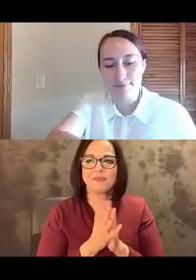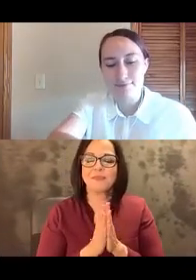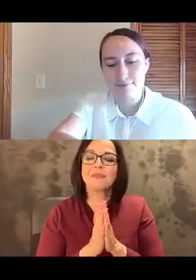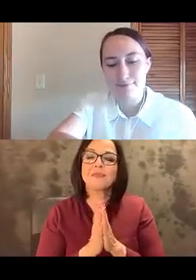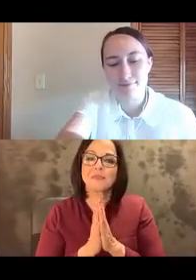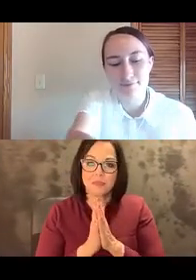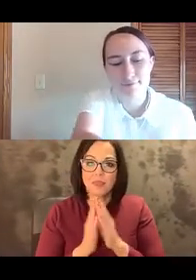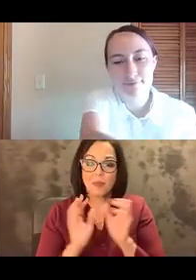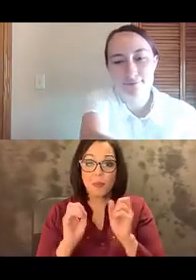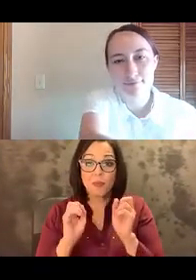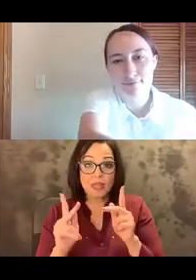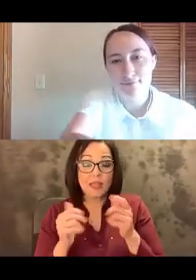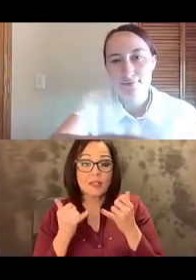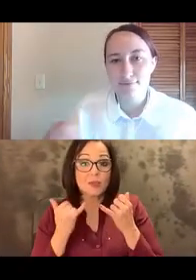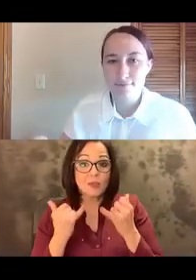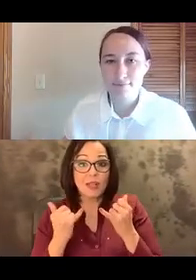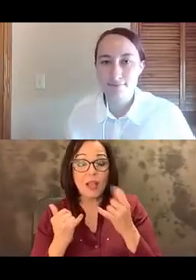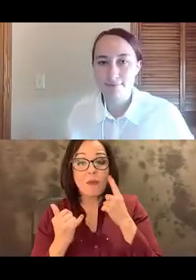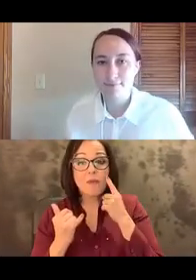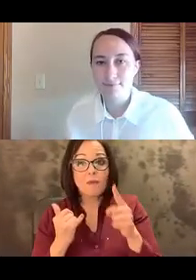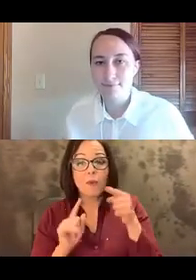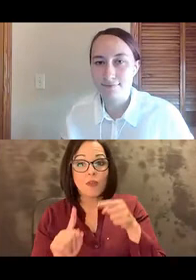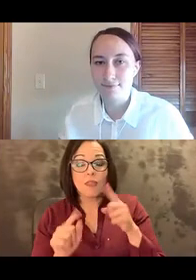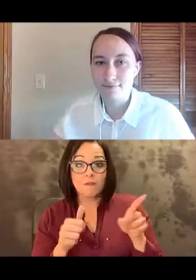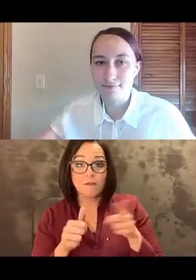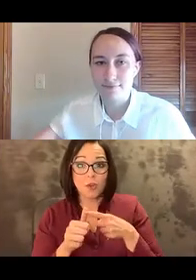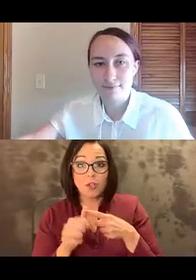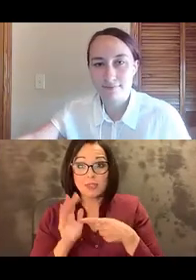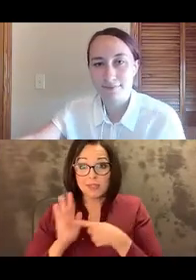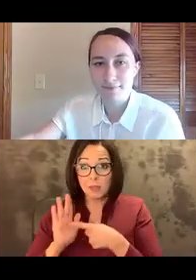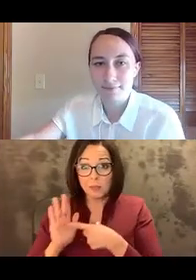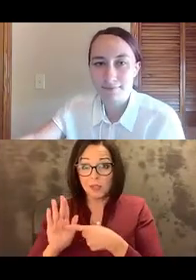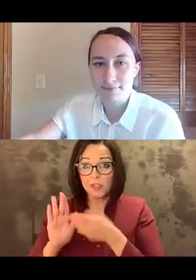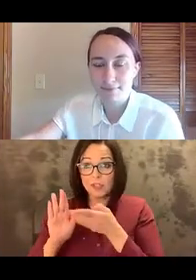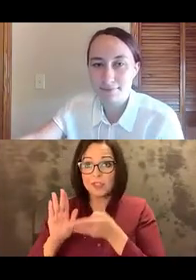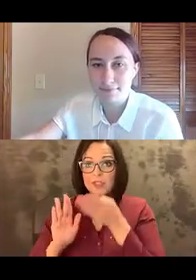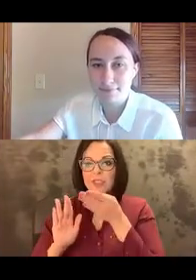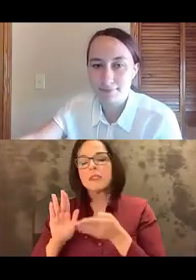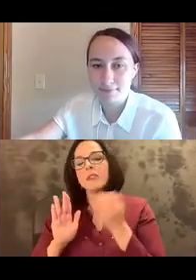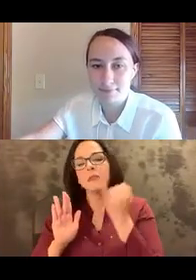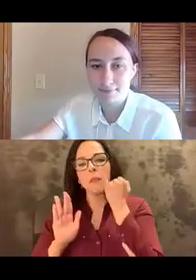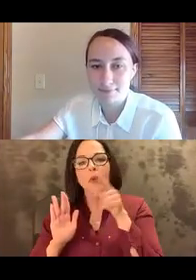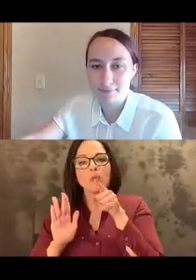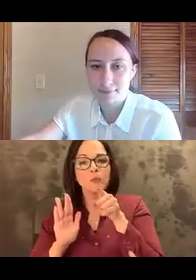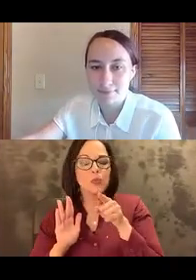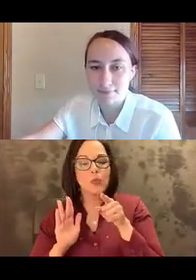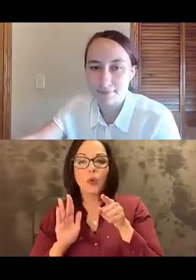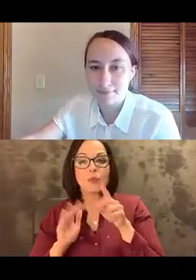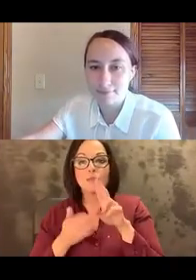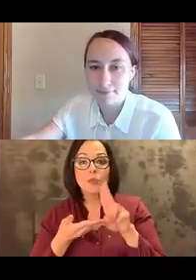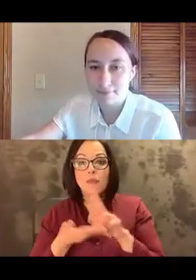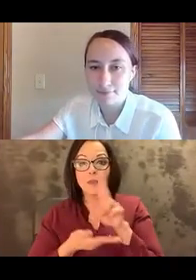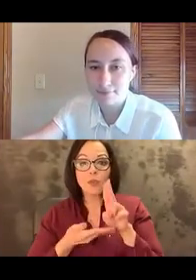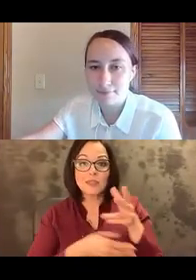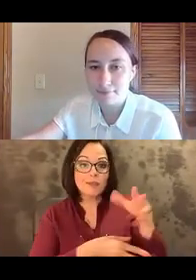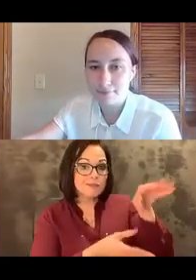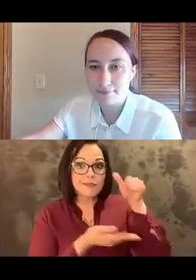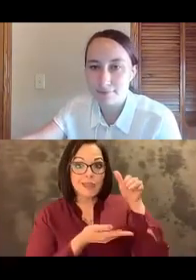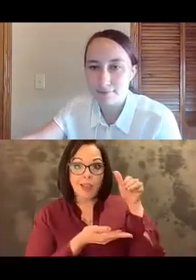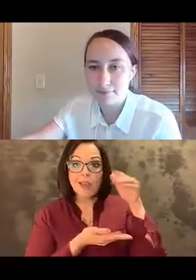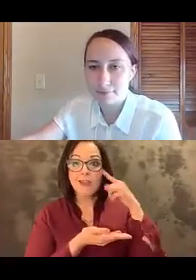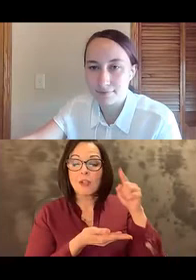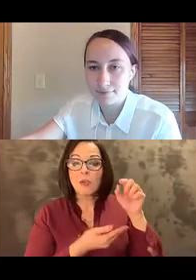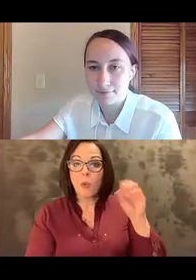Okay, so for the first example, let's say your university received an